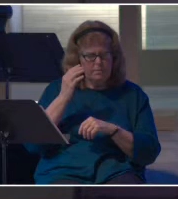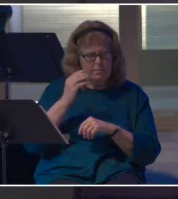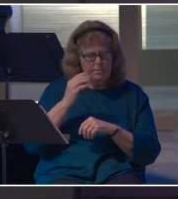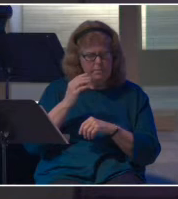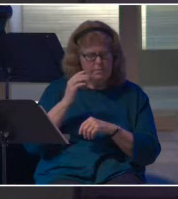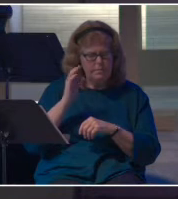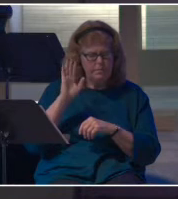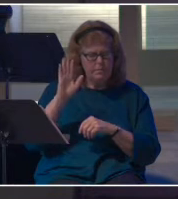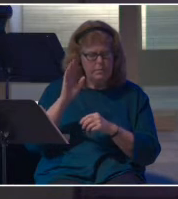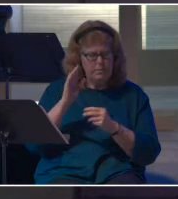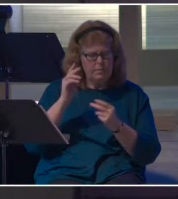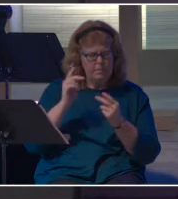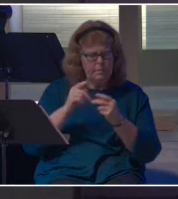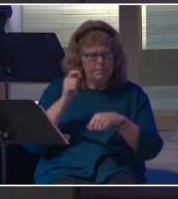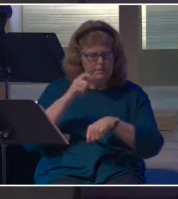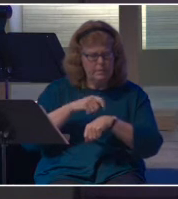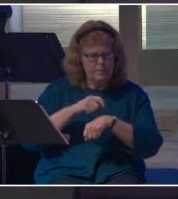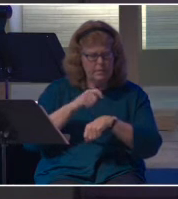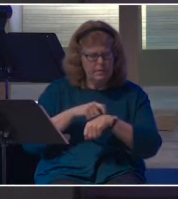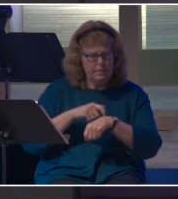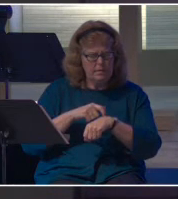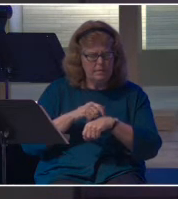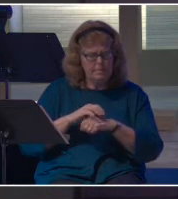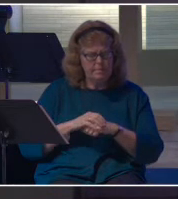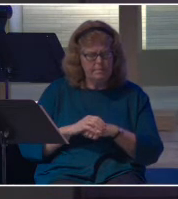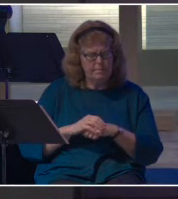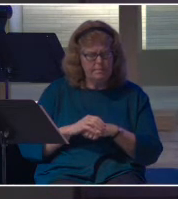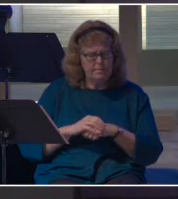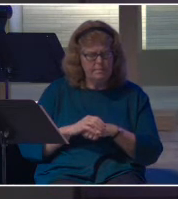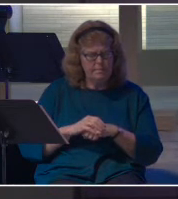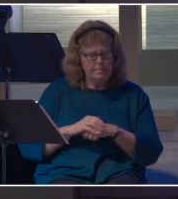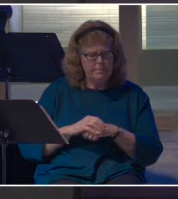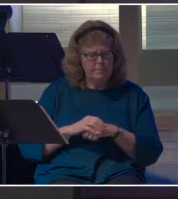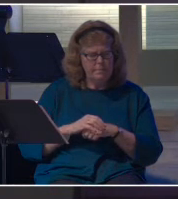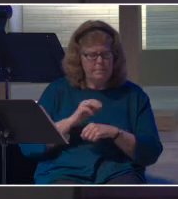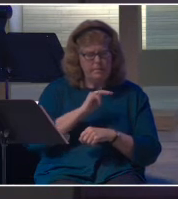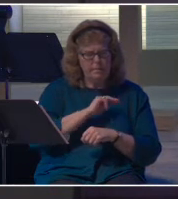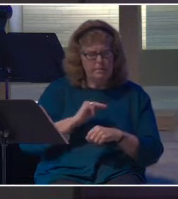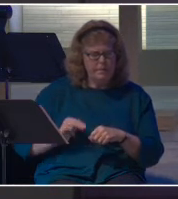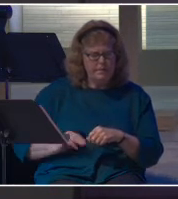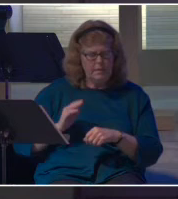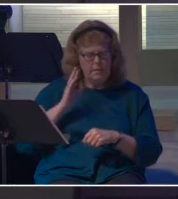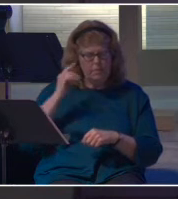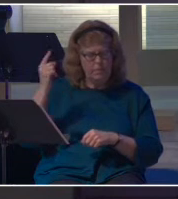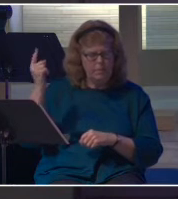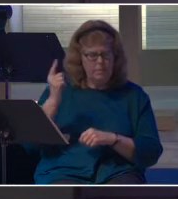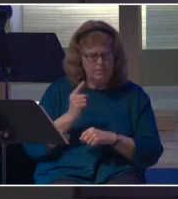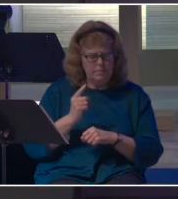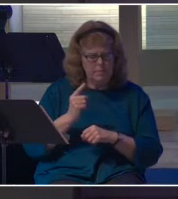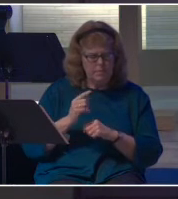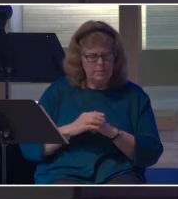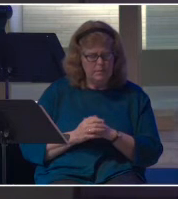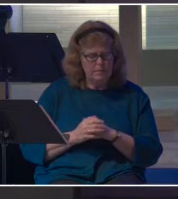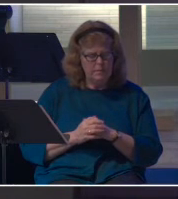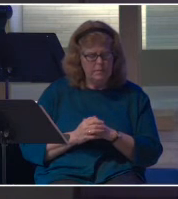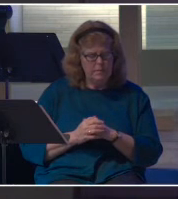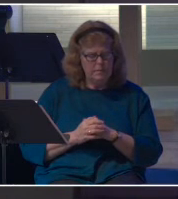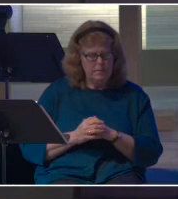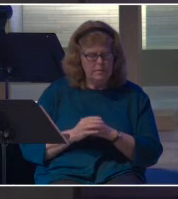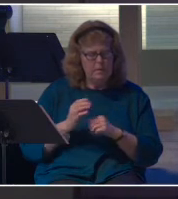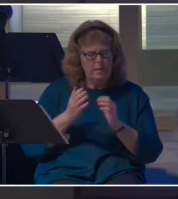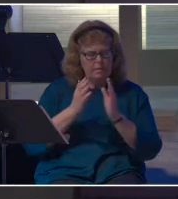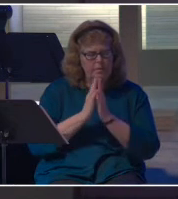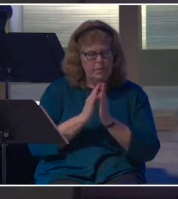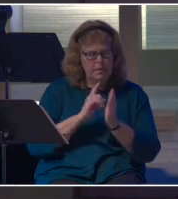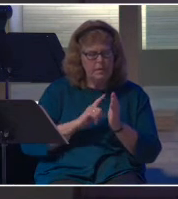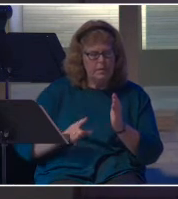that in your perfect timing, Messiah will return. And so I pray, Lord,